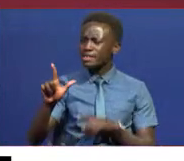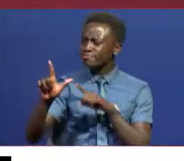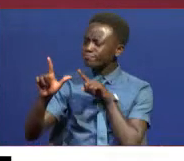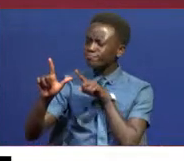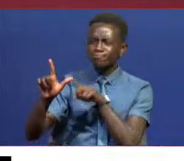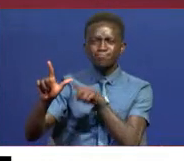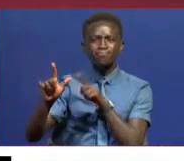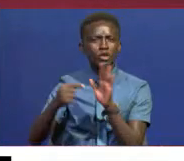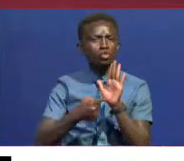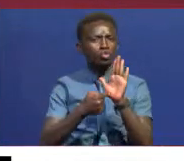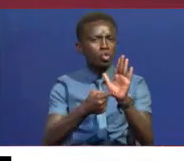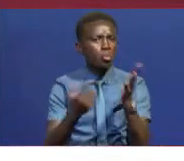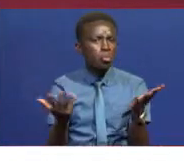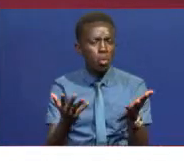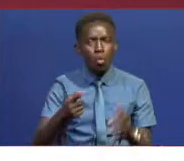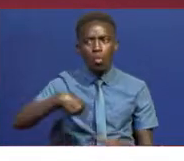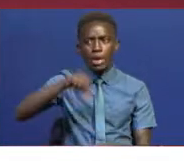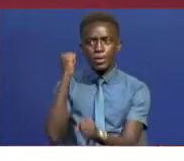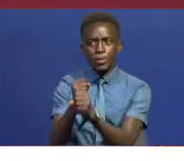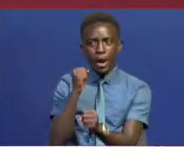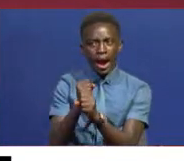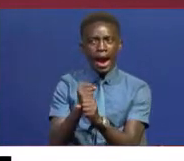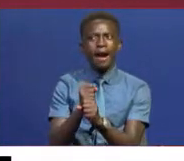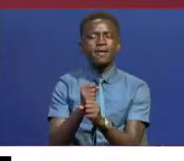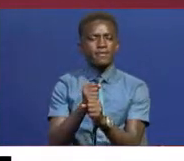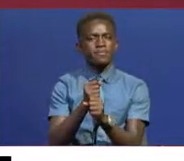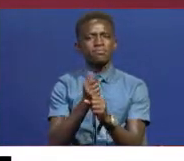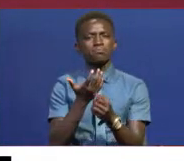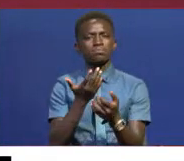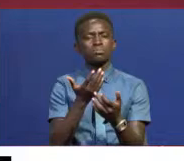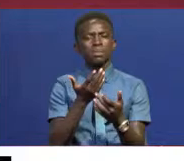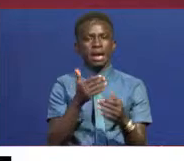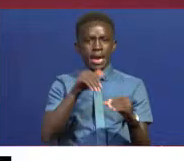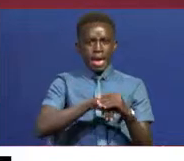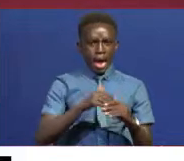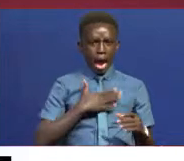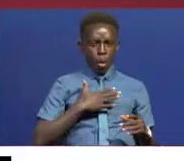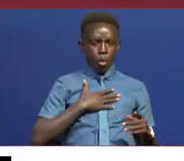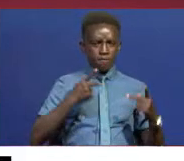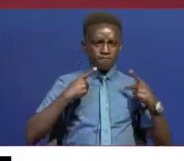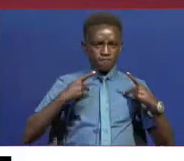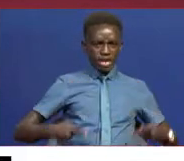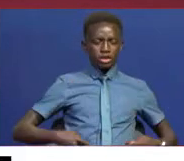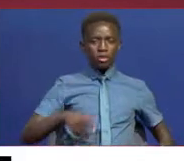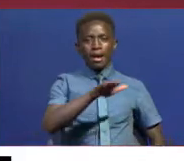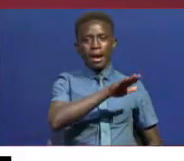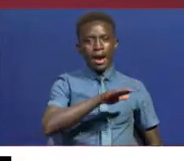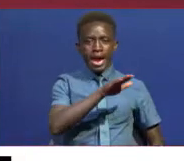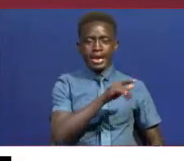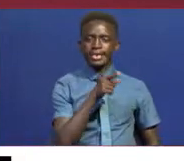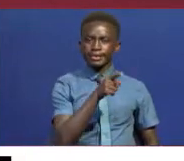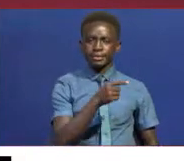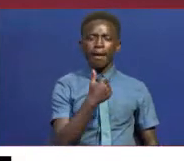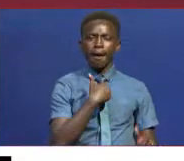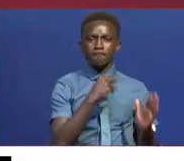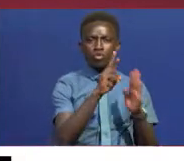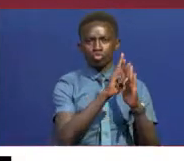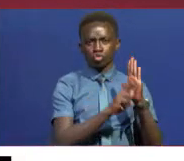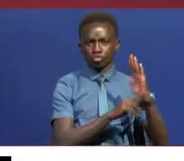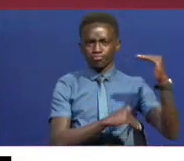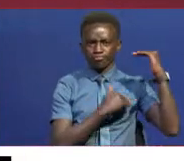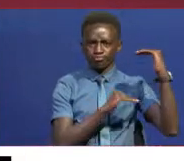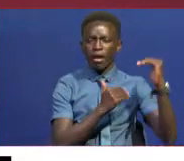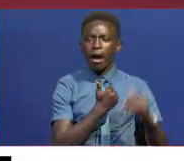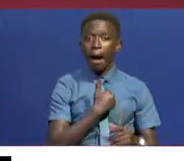already operating within a very constrained fiscal space, and so therefore we must do. And in this regard, my